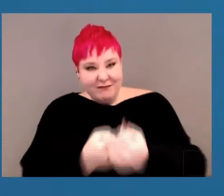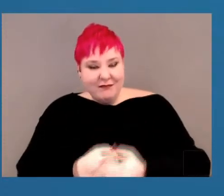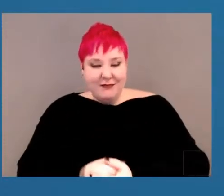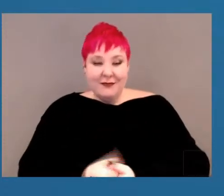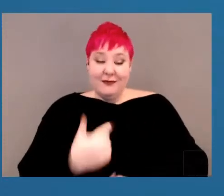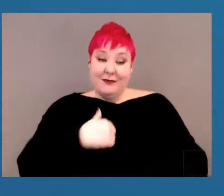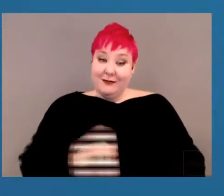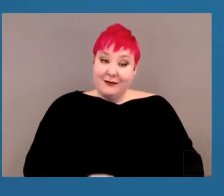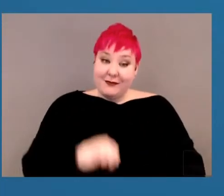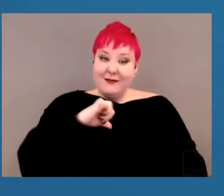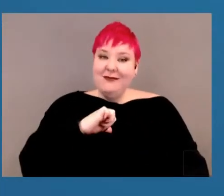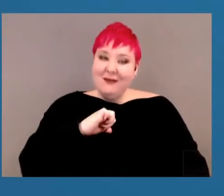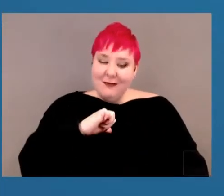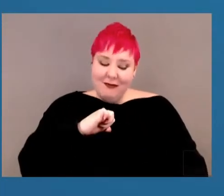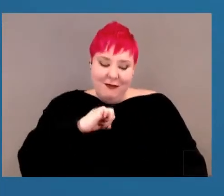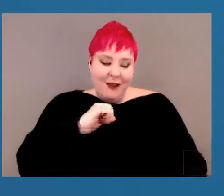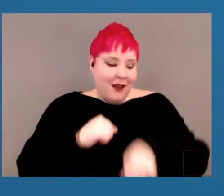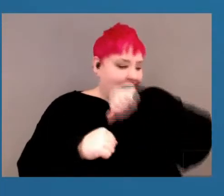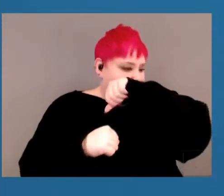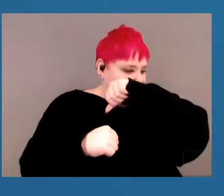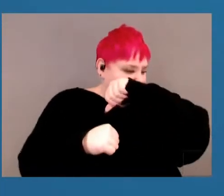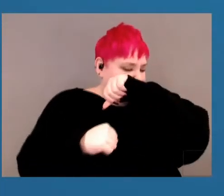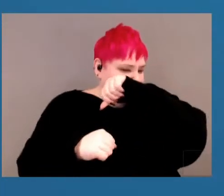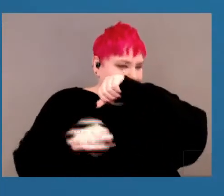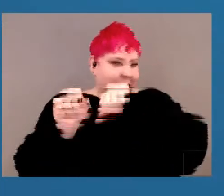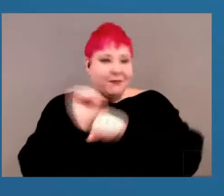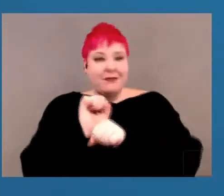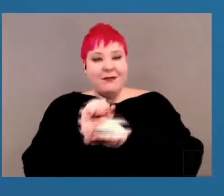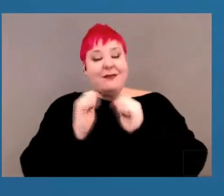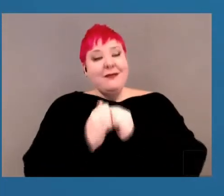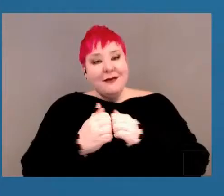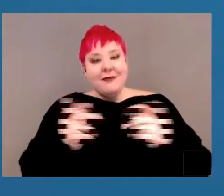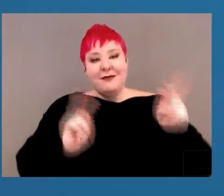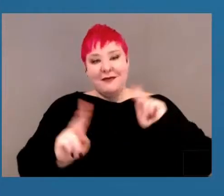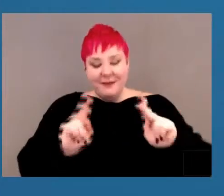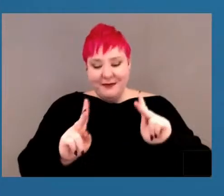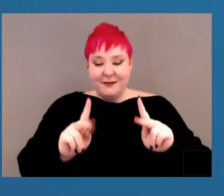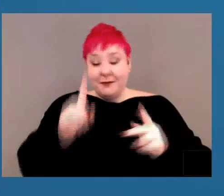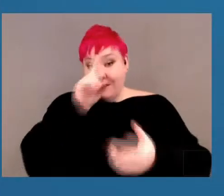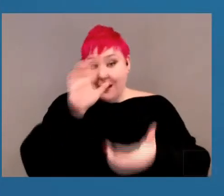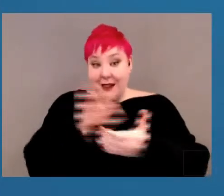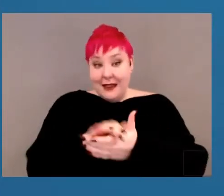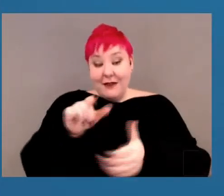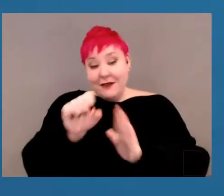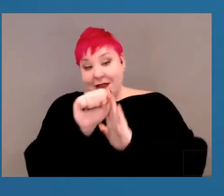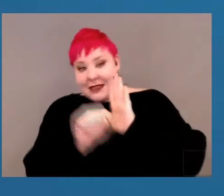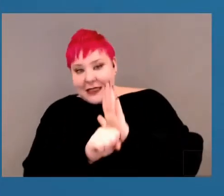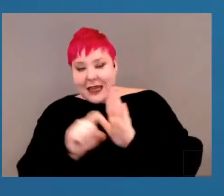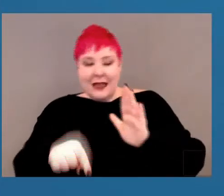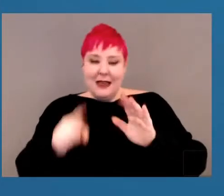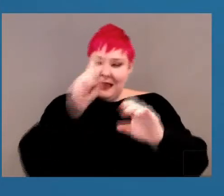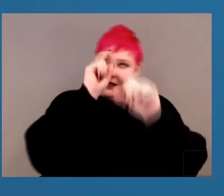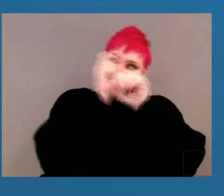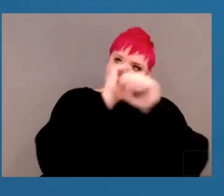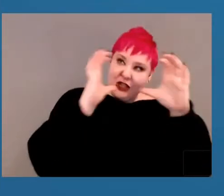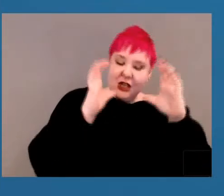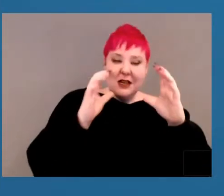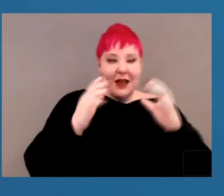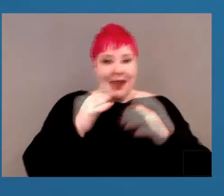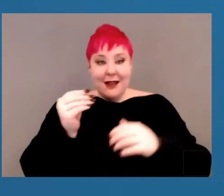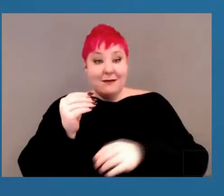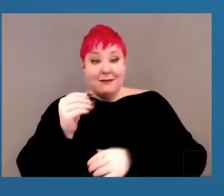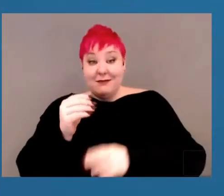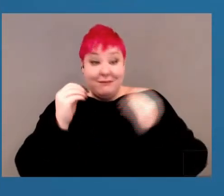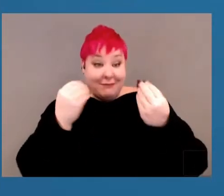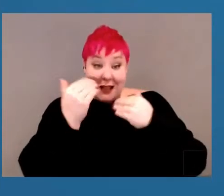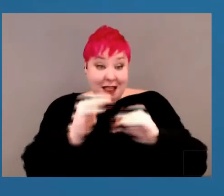be working with dedicated individuals, people who so believe in this state and this vision and the unlimited possibilities that we possess